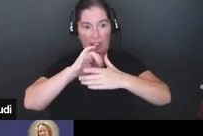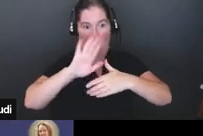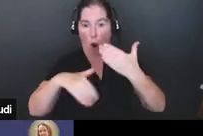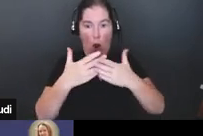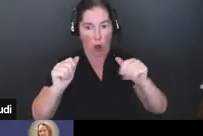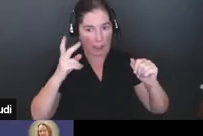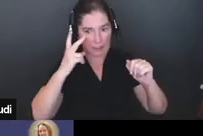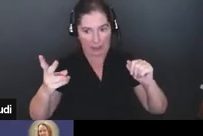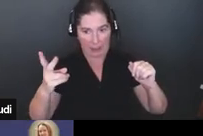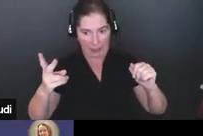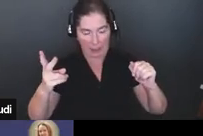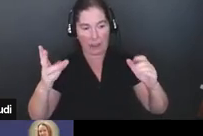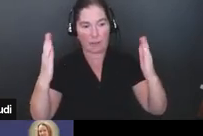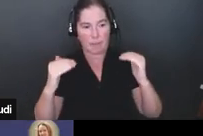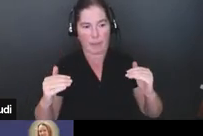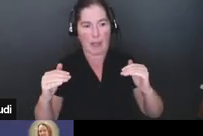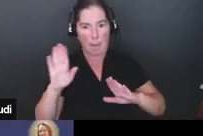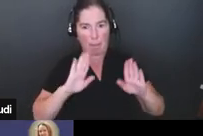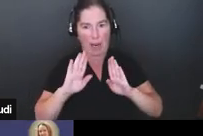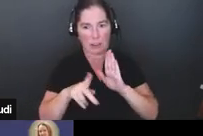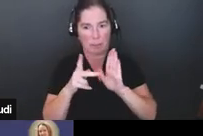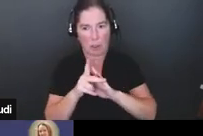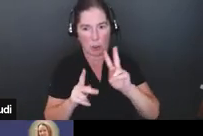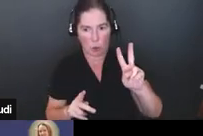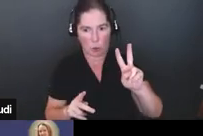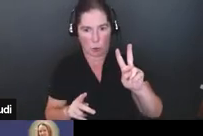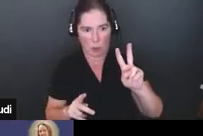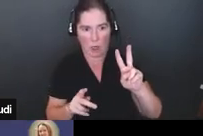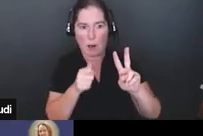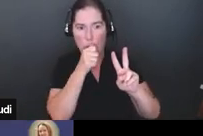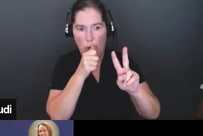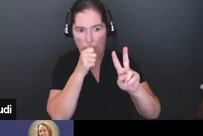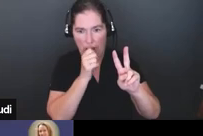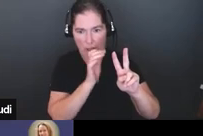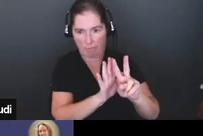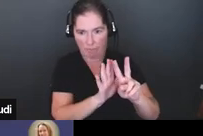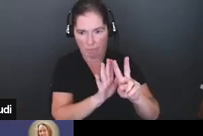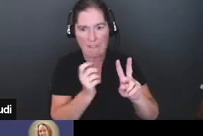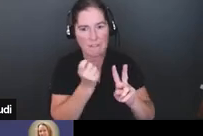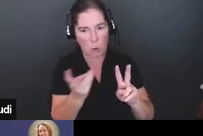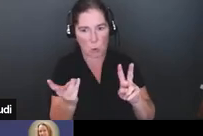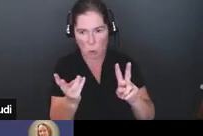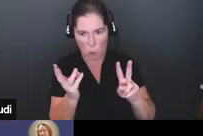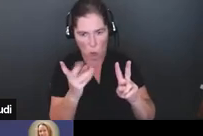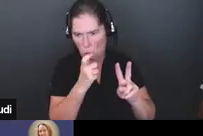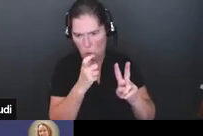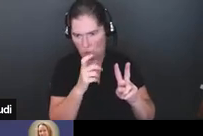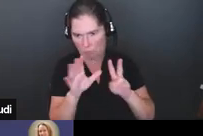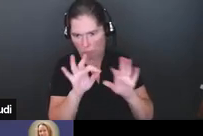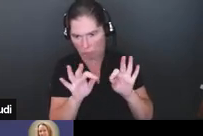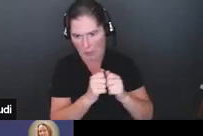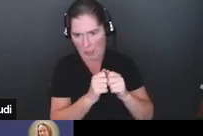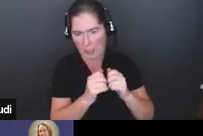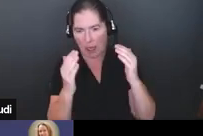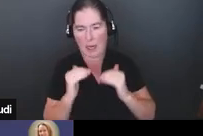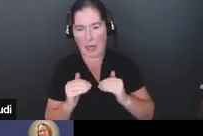this. I have biology period two, which is a private channel that only certain members can be in. And I have